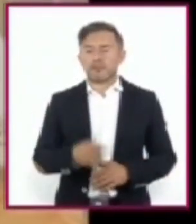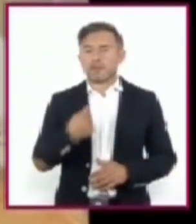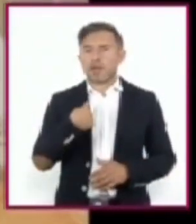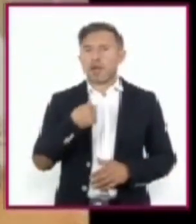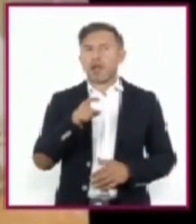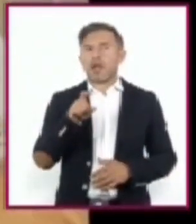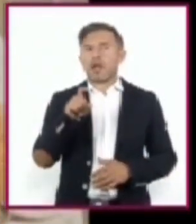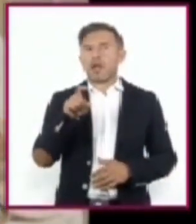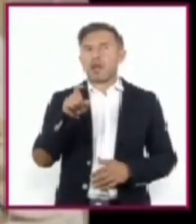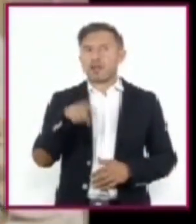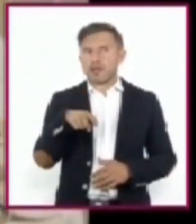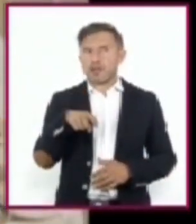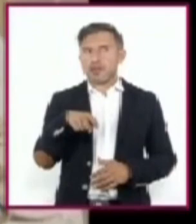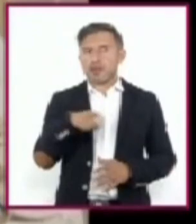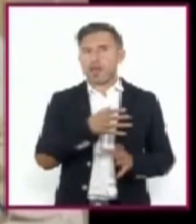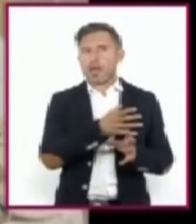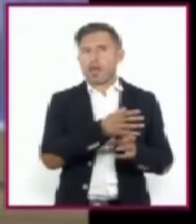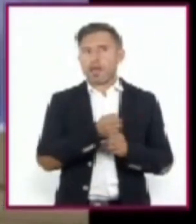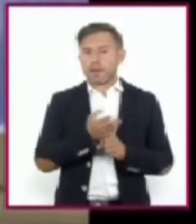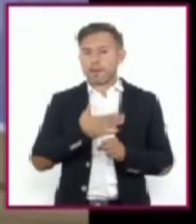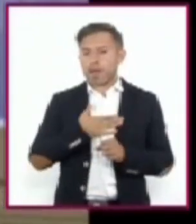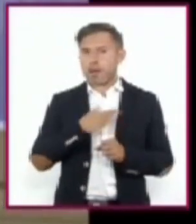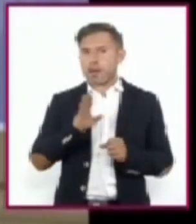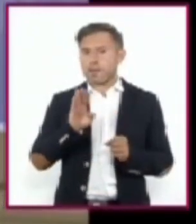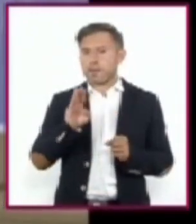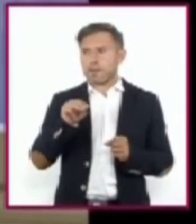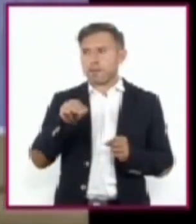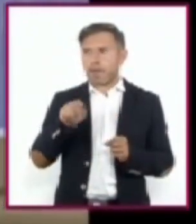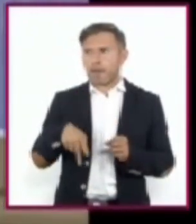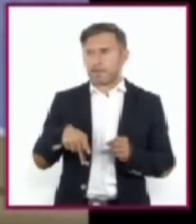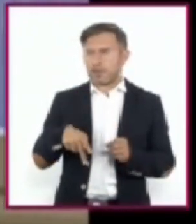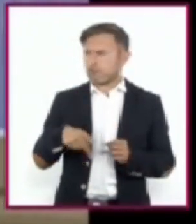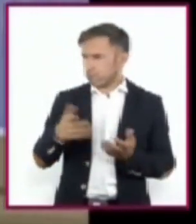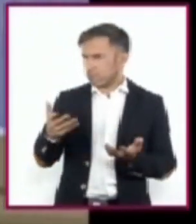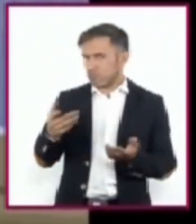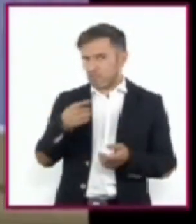back my map. But they have the map.